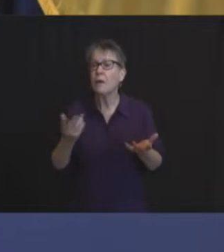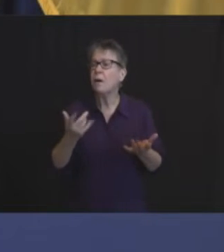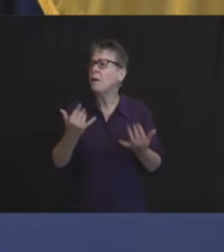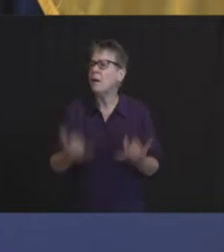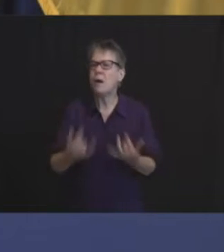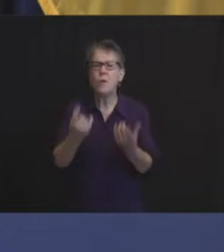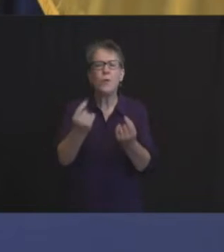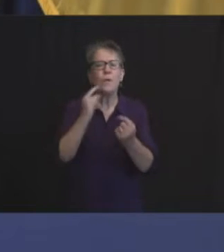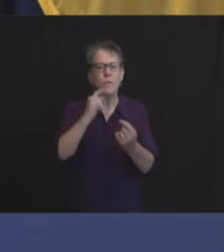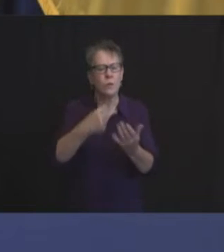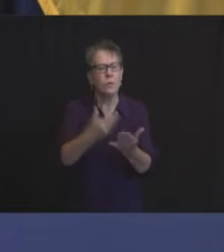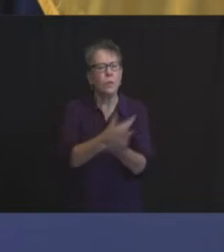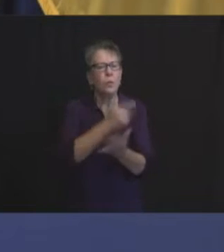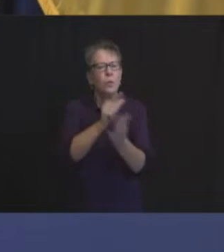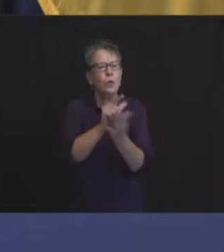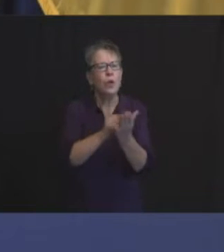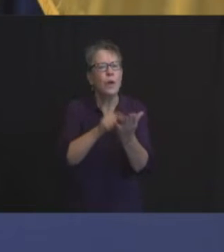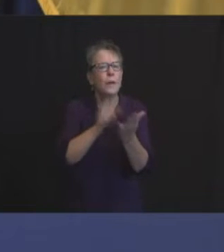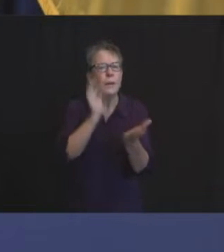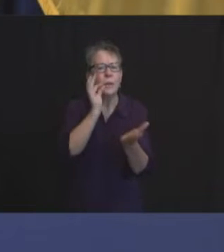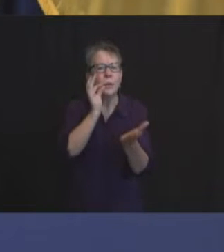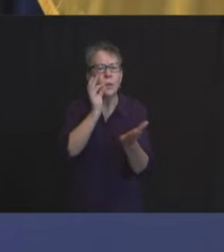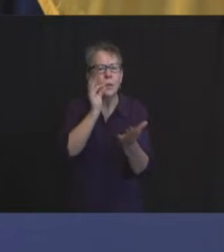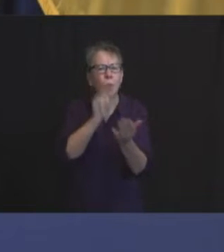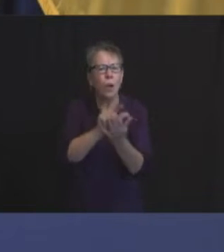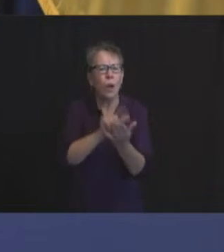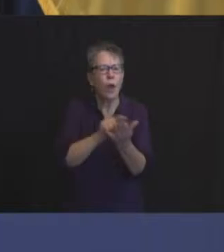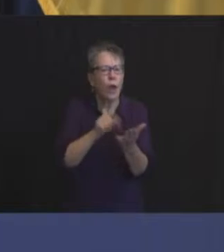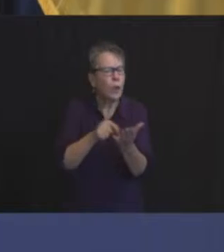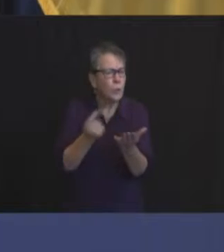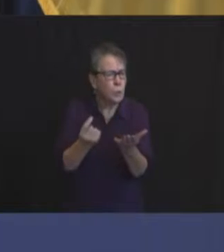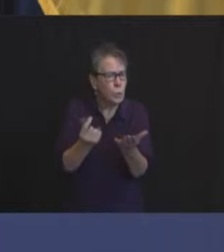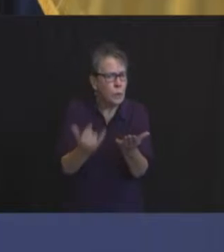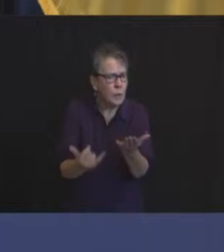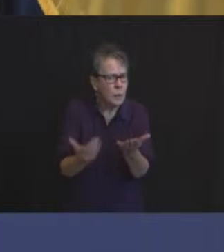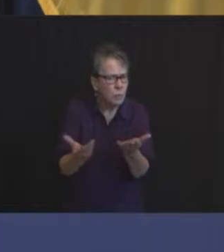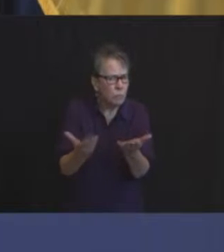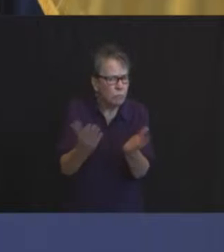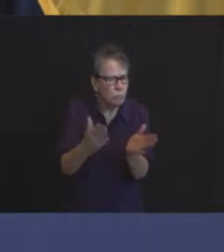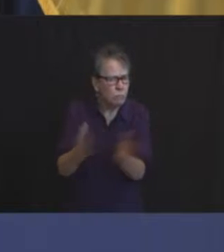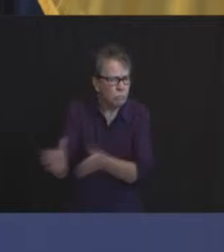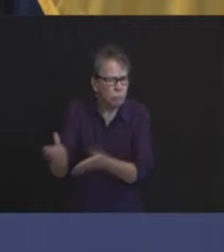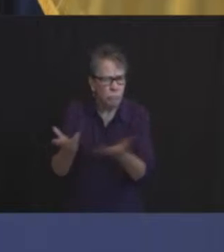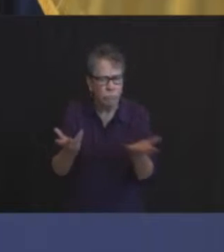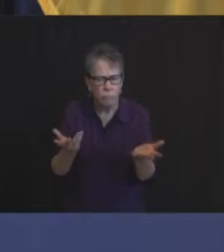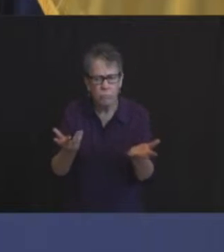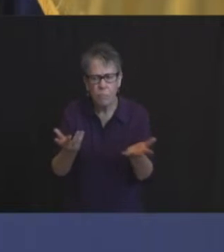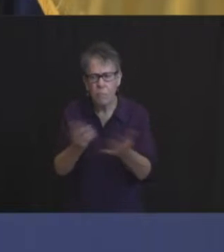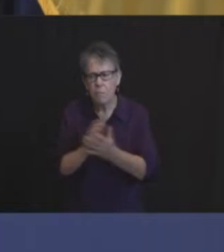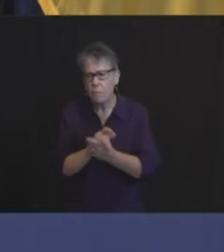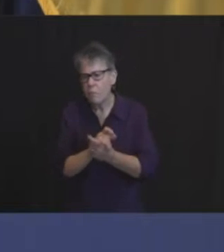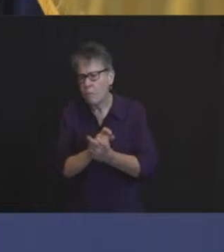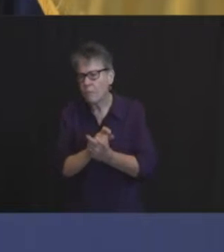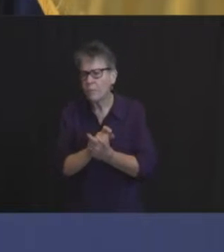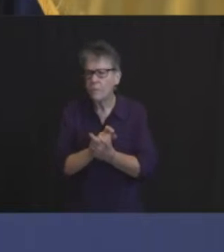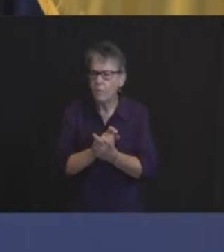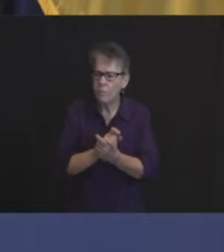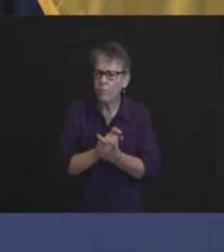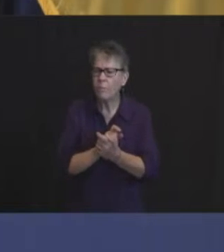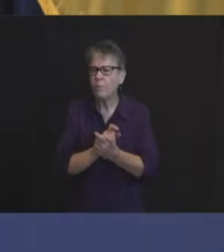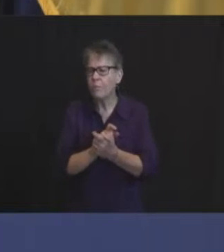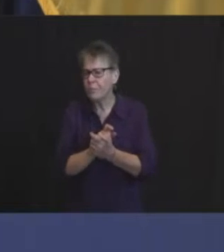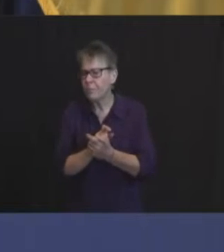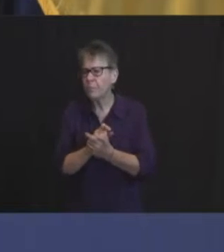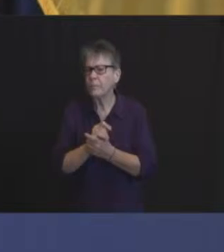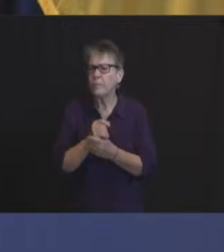lastly, the FBI just issued a bulletin banning armed protests at all 50 state capitals from January 16th through the 20th. So I